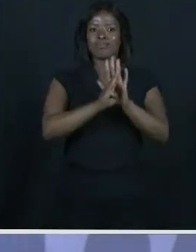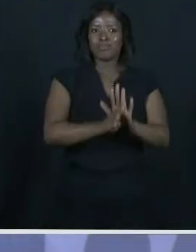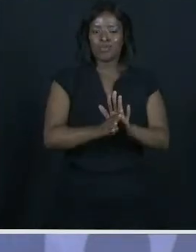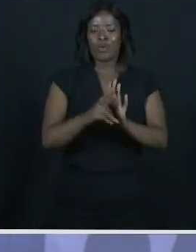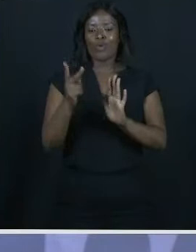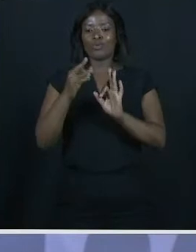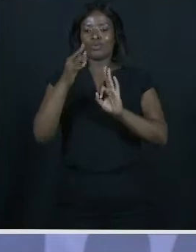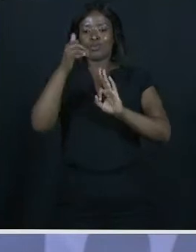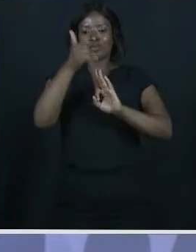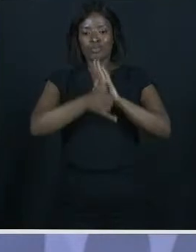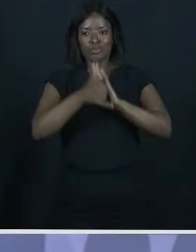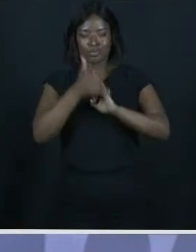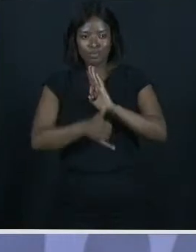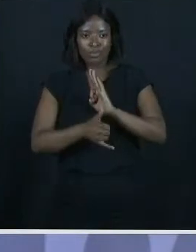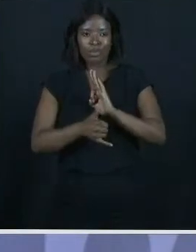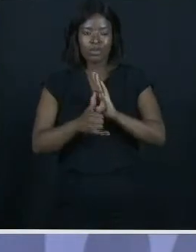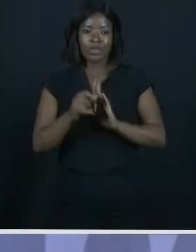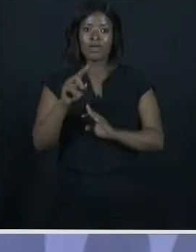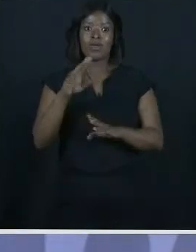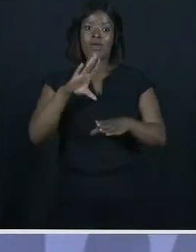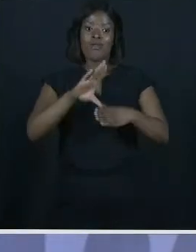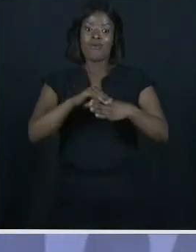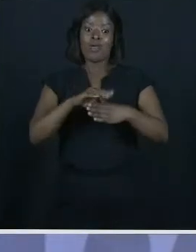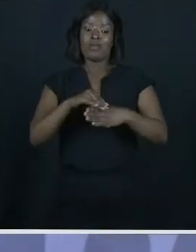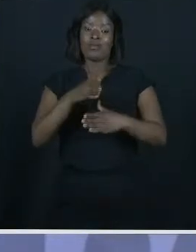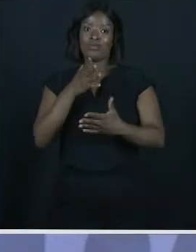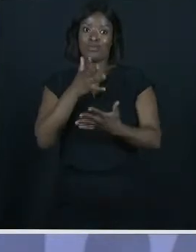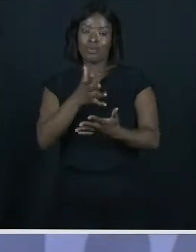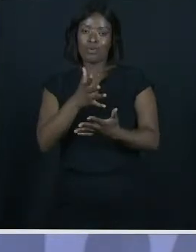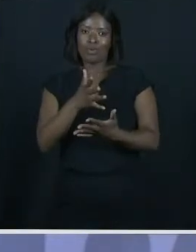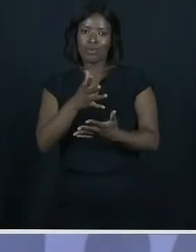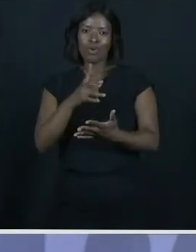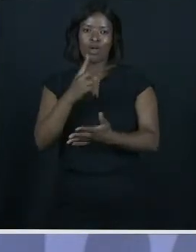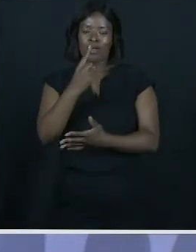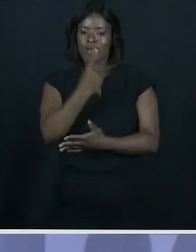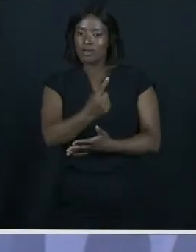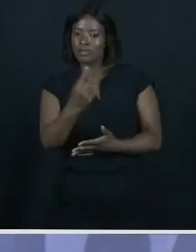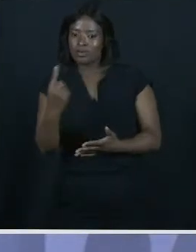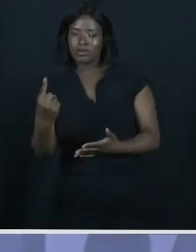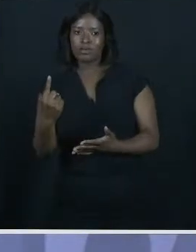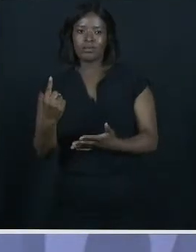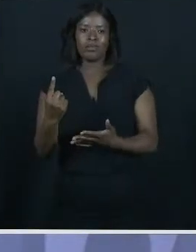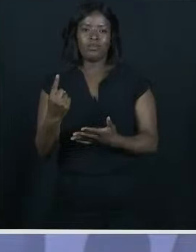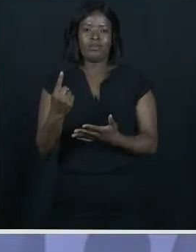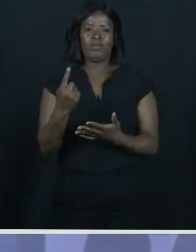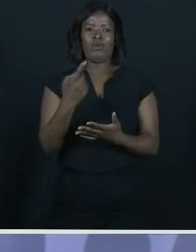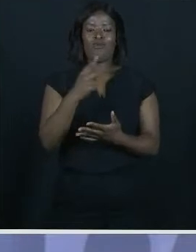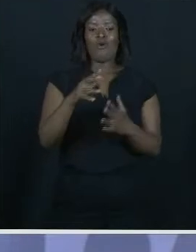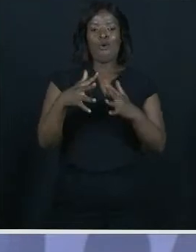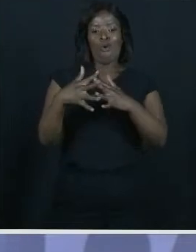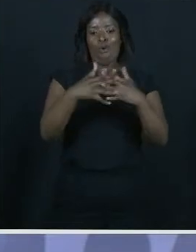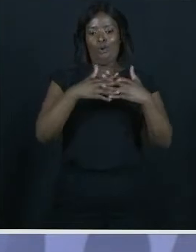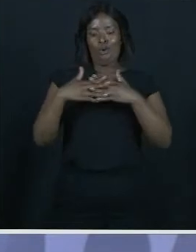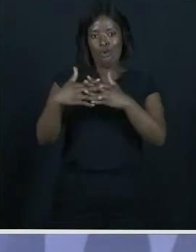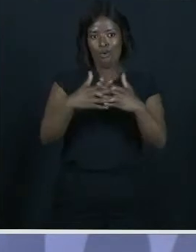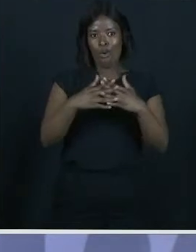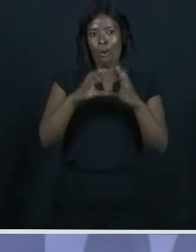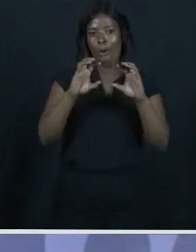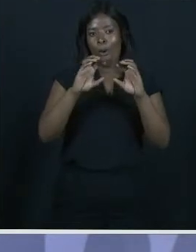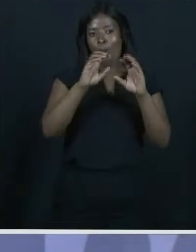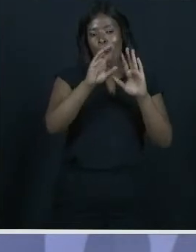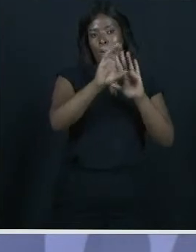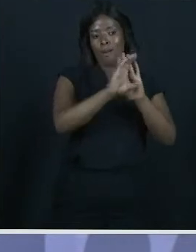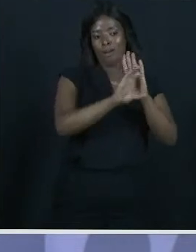femicide. For that reason, every single one of the U.S. government's programs related